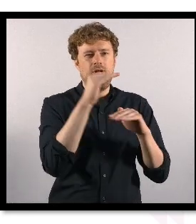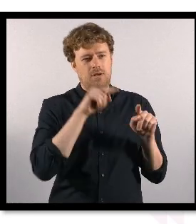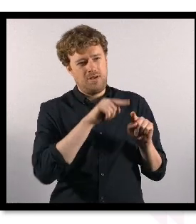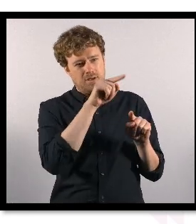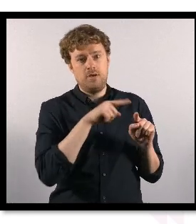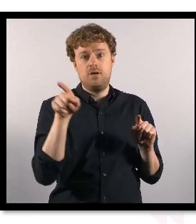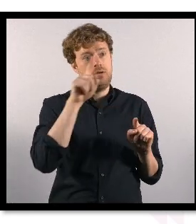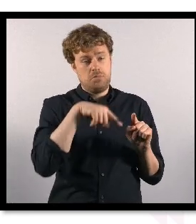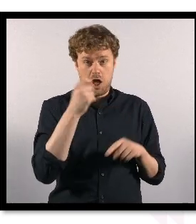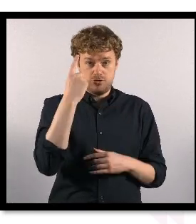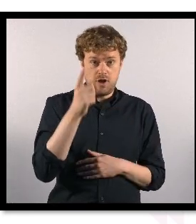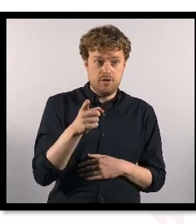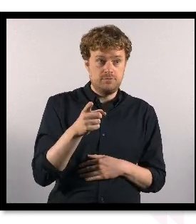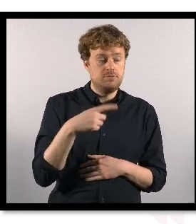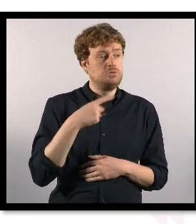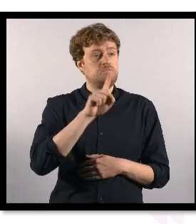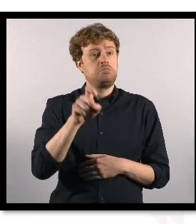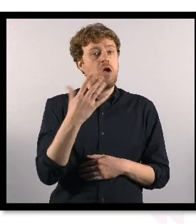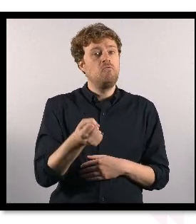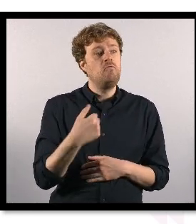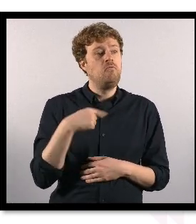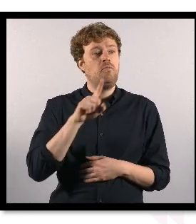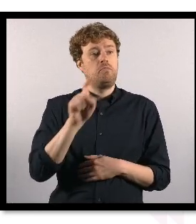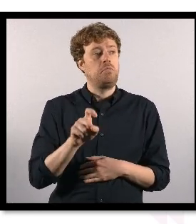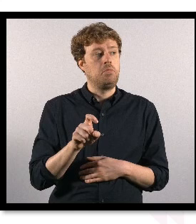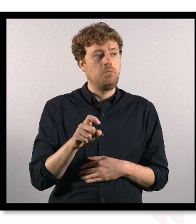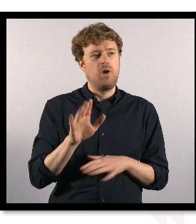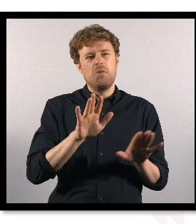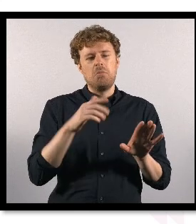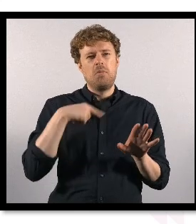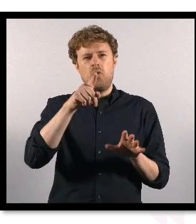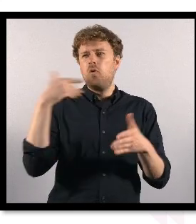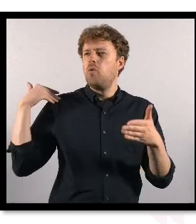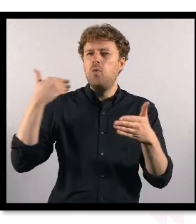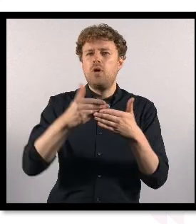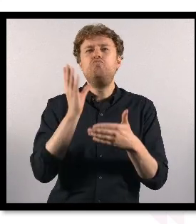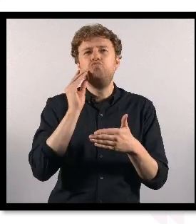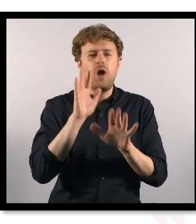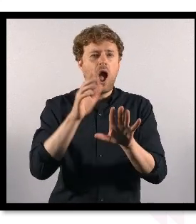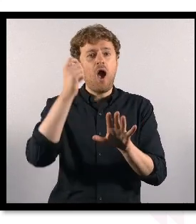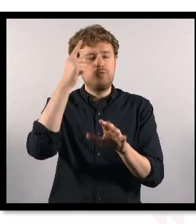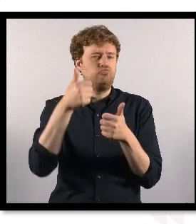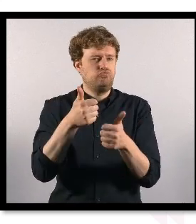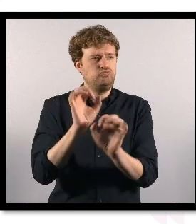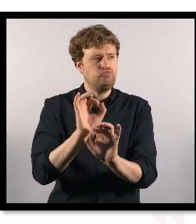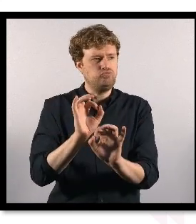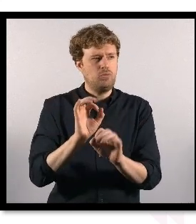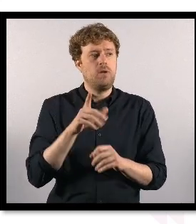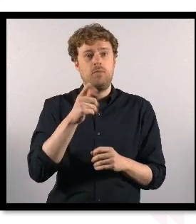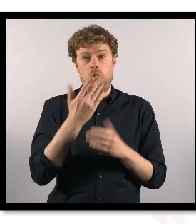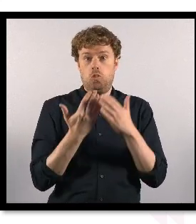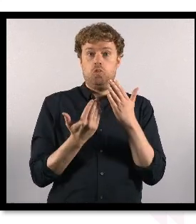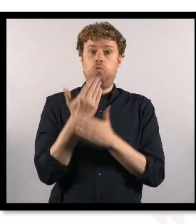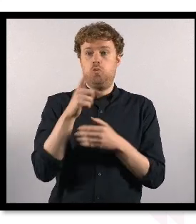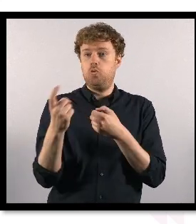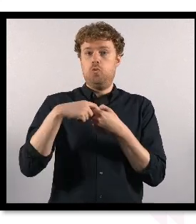to see what the replies would be. So actually, we got mostly positive replies saying that yes, and they are already relying